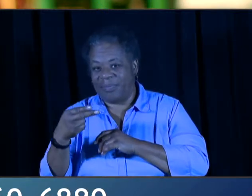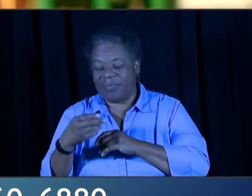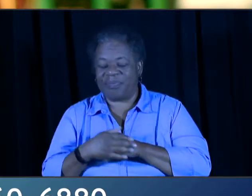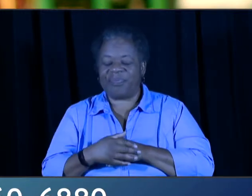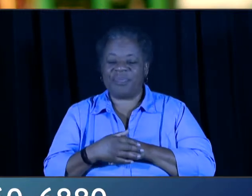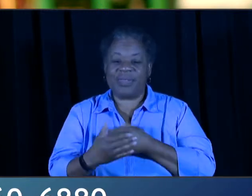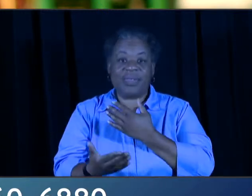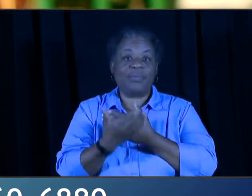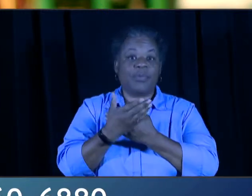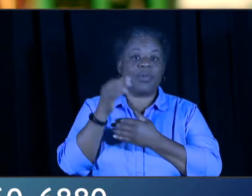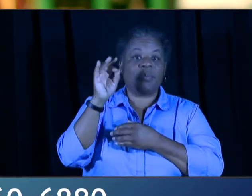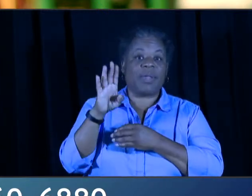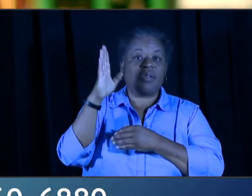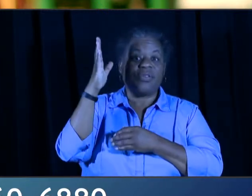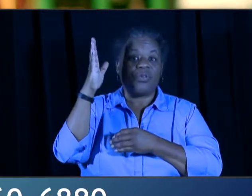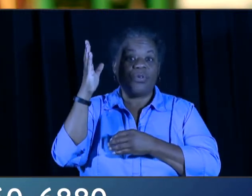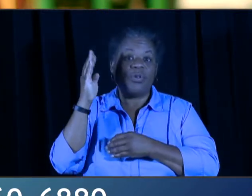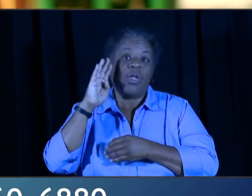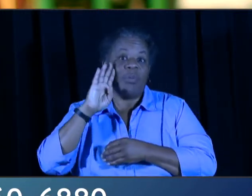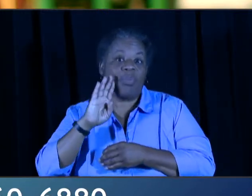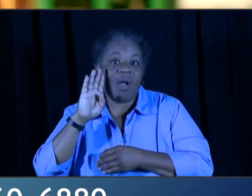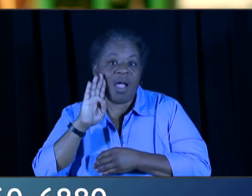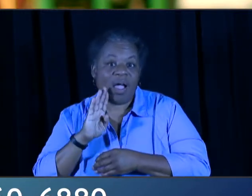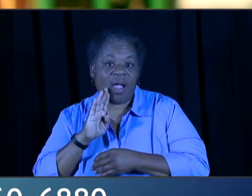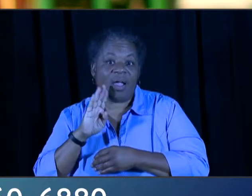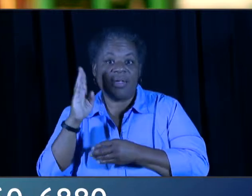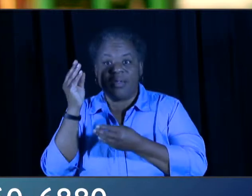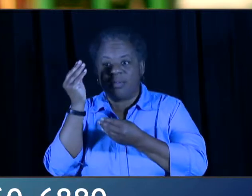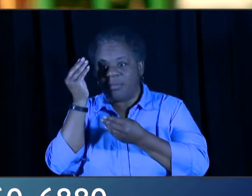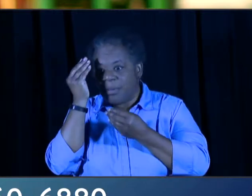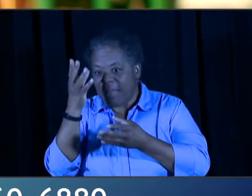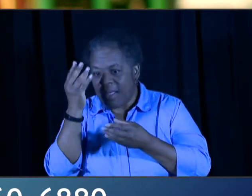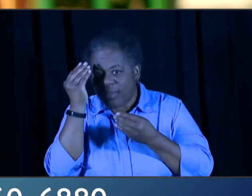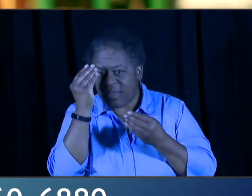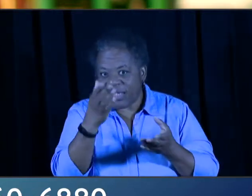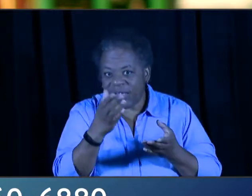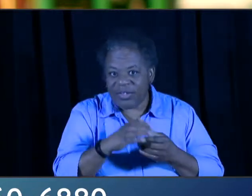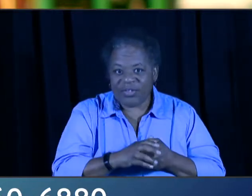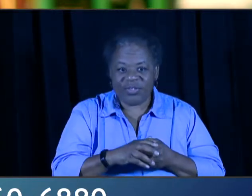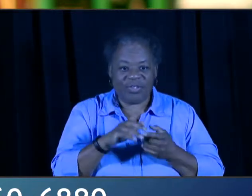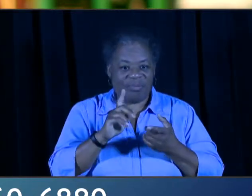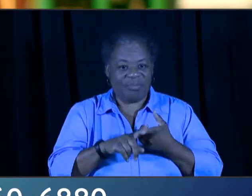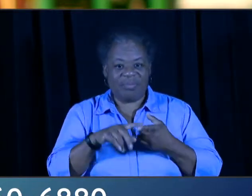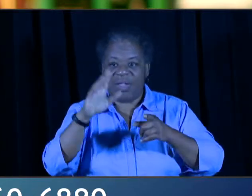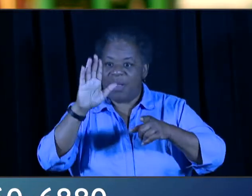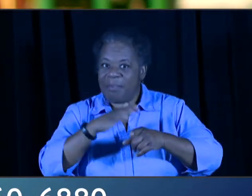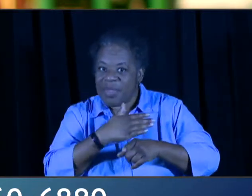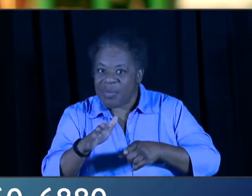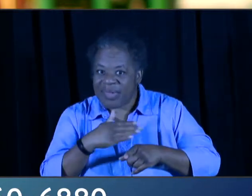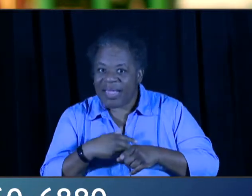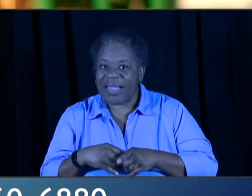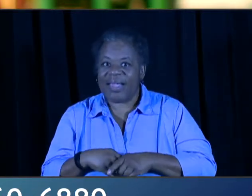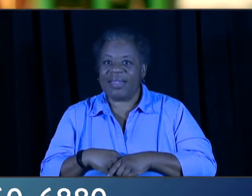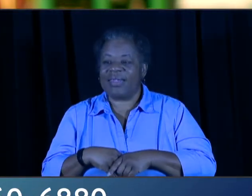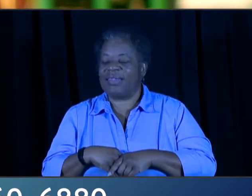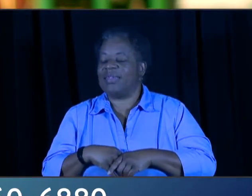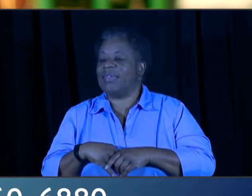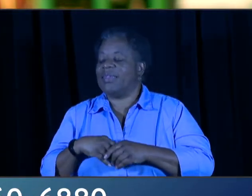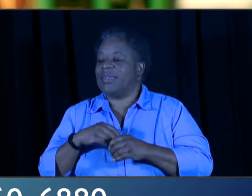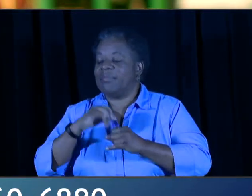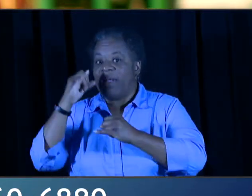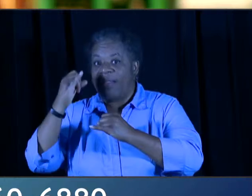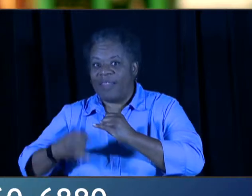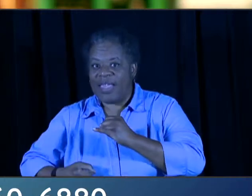Brian is going to bring us our message. We'll hear some music, and at the end, Angela Rogers, one of our Kids Town